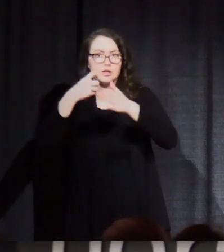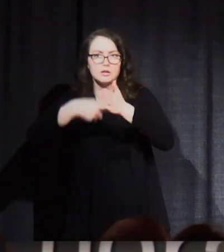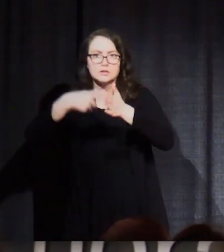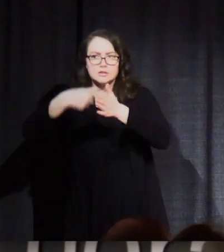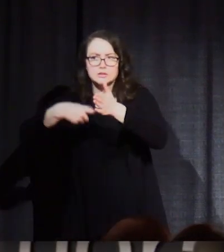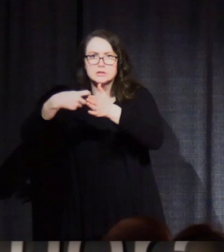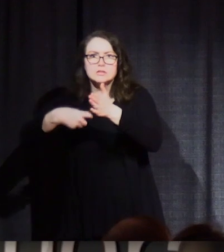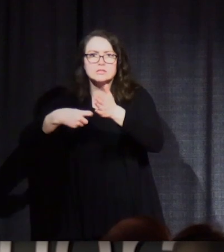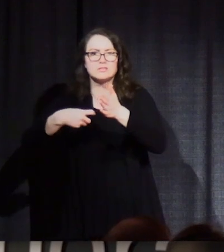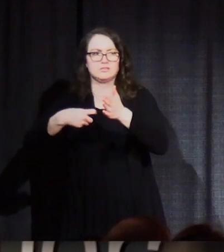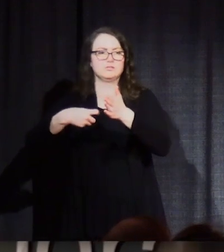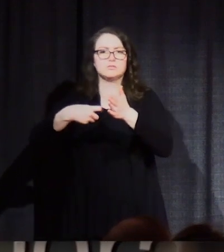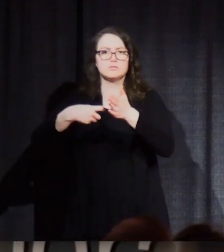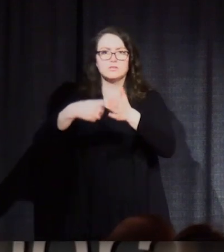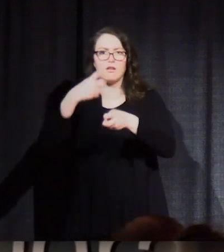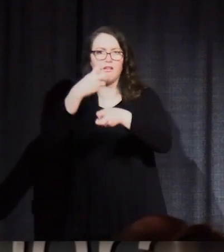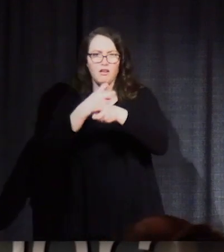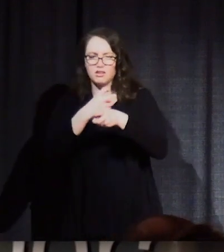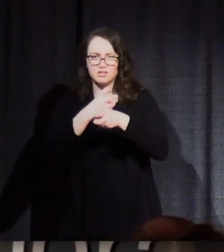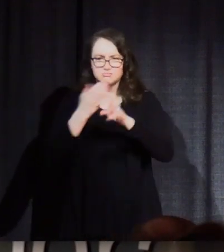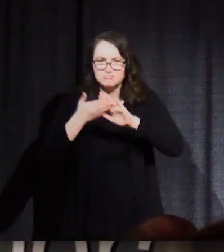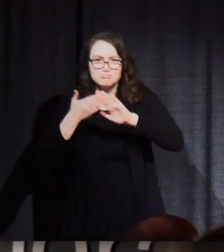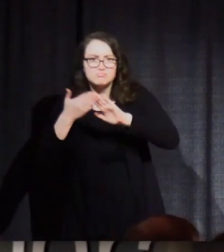volatility that makes it hard to operate reliably.